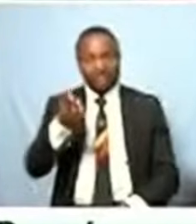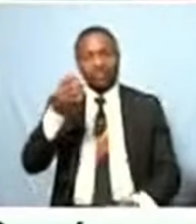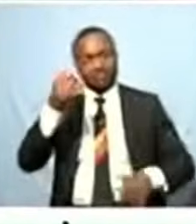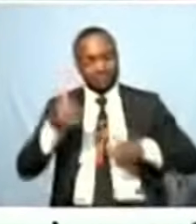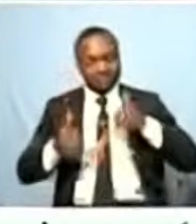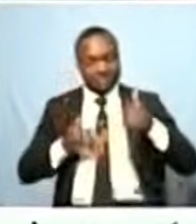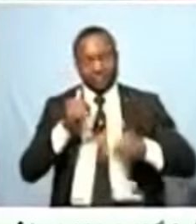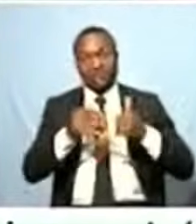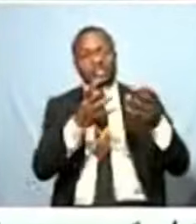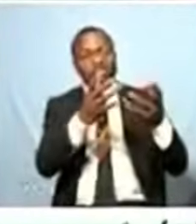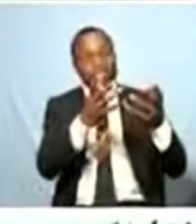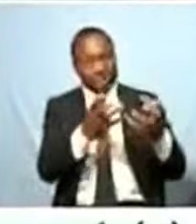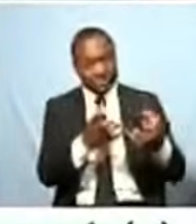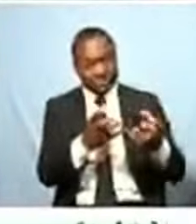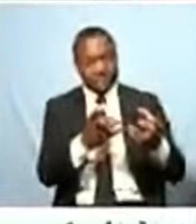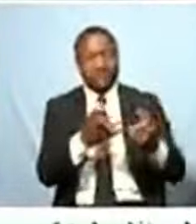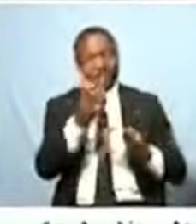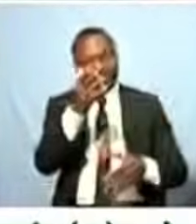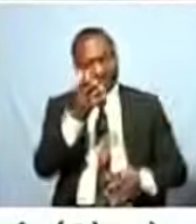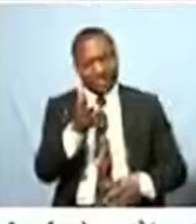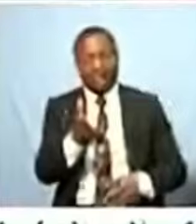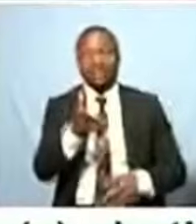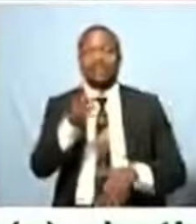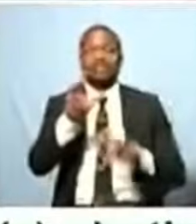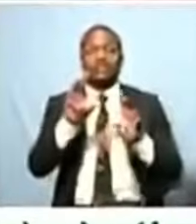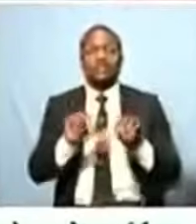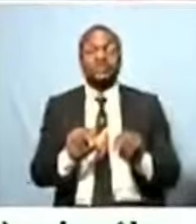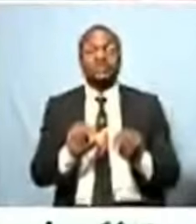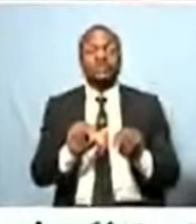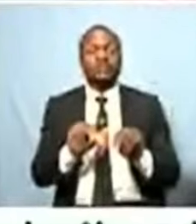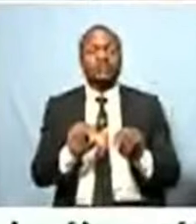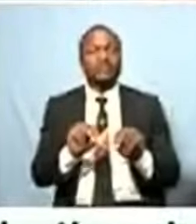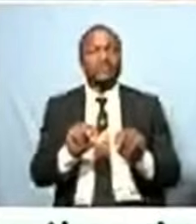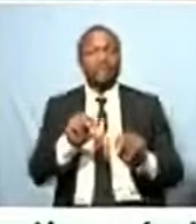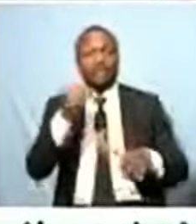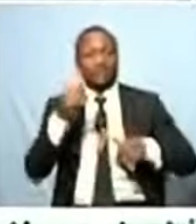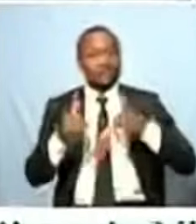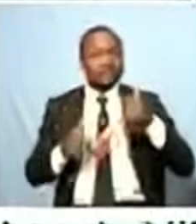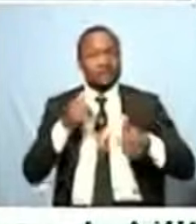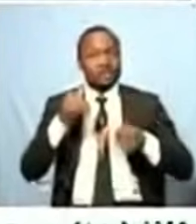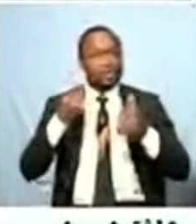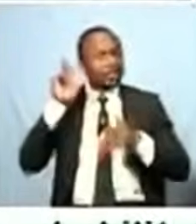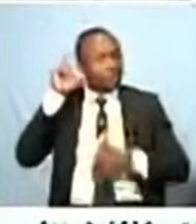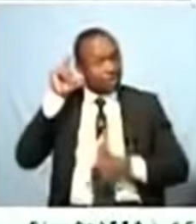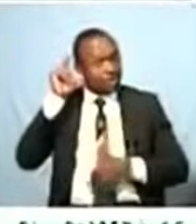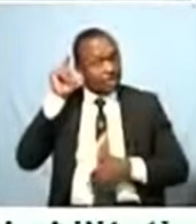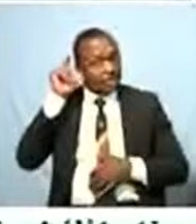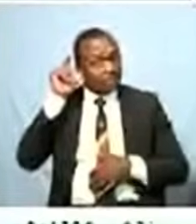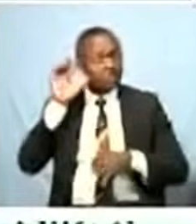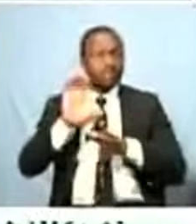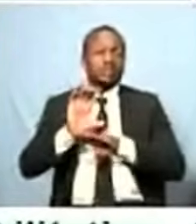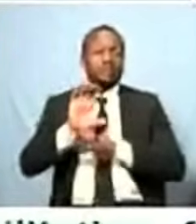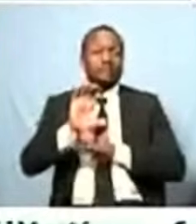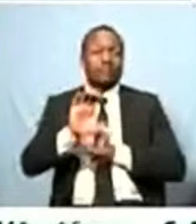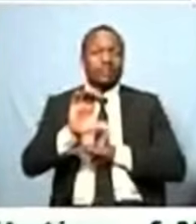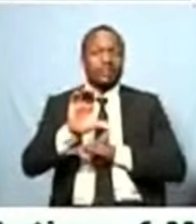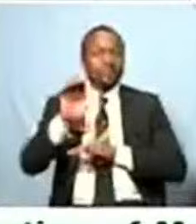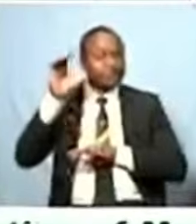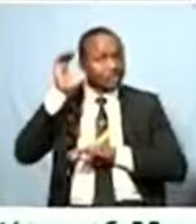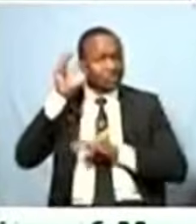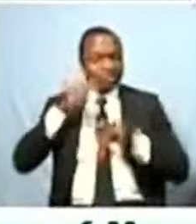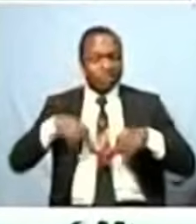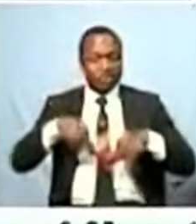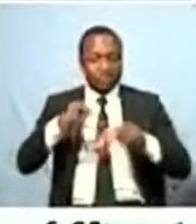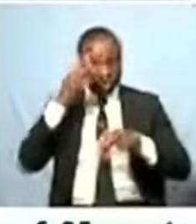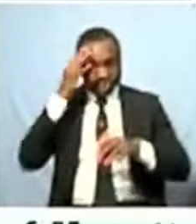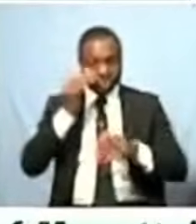in Chadiza. There is no joy on the Chipata Lundazi Chama Matumbo Road because of stored